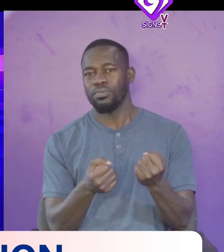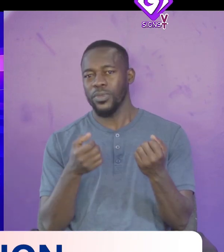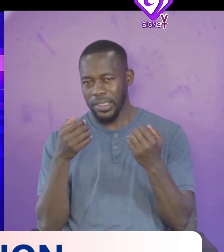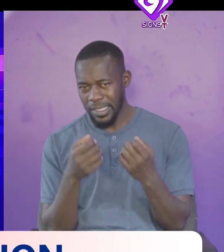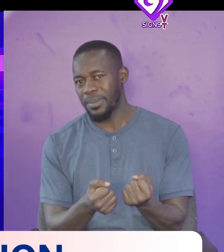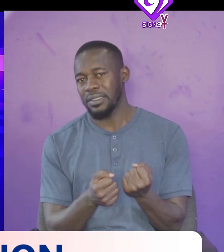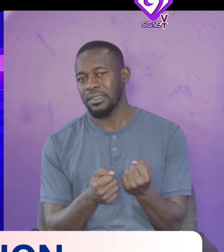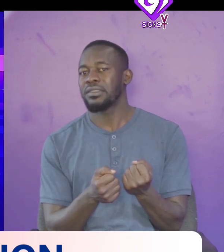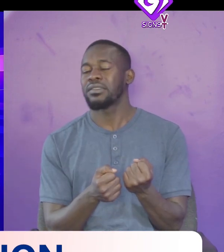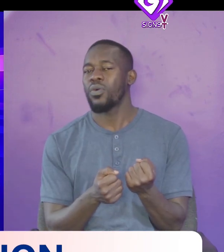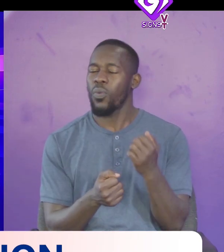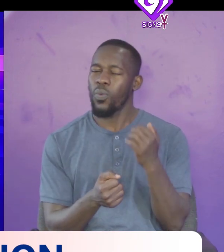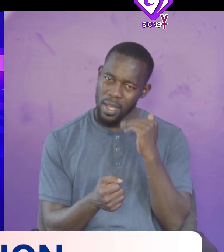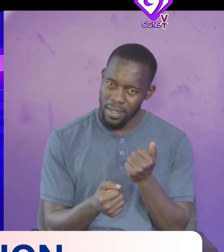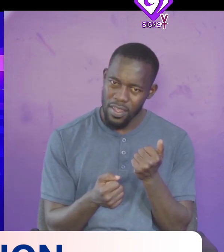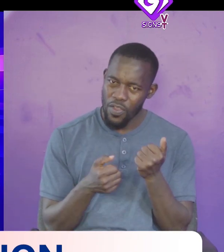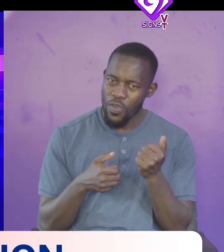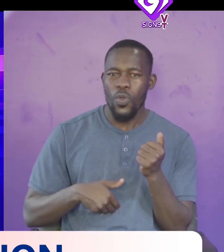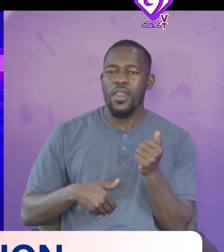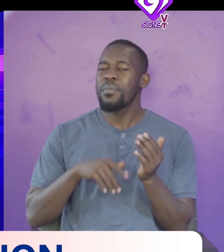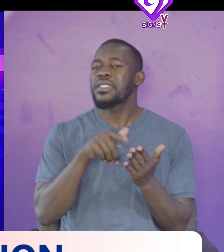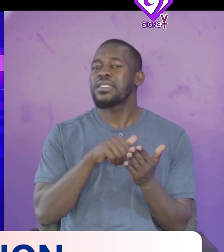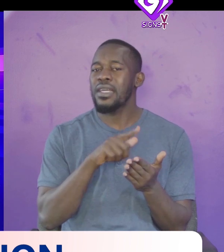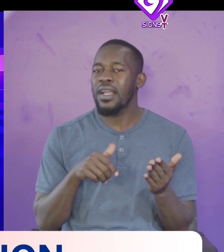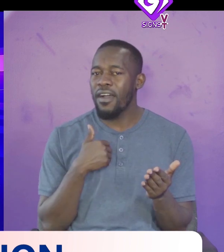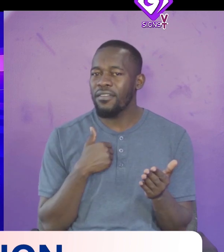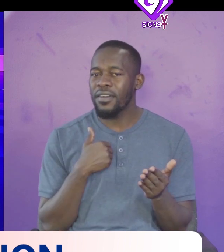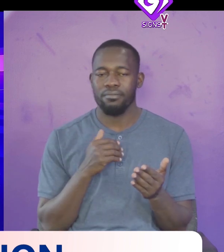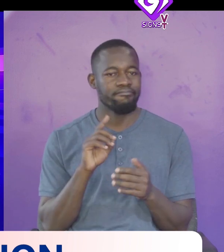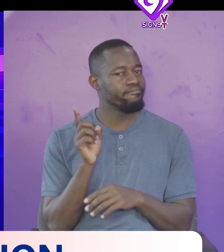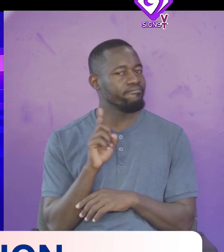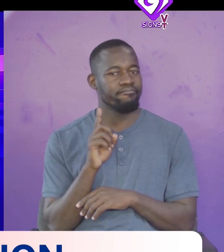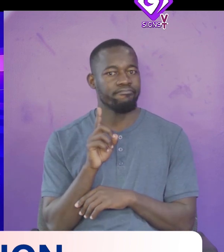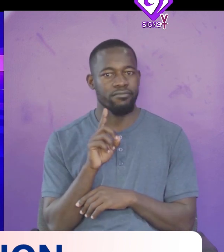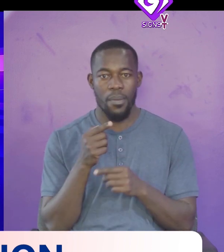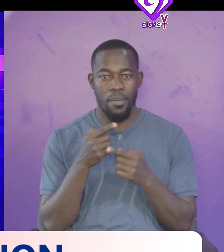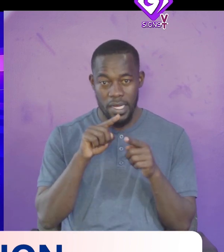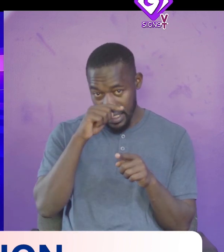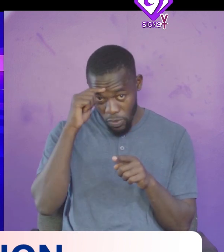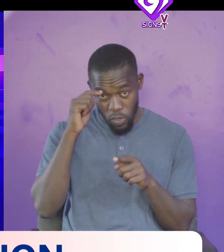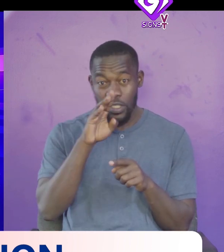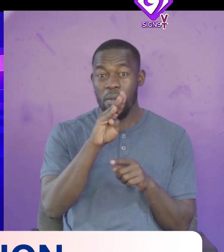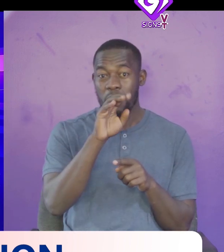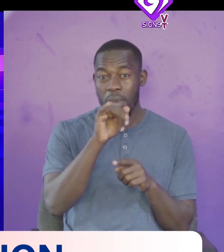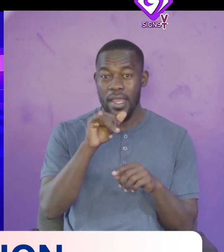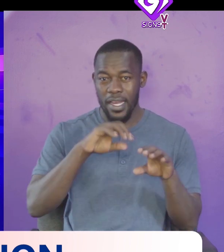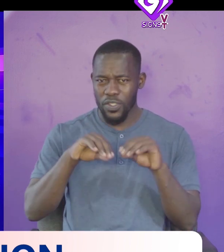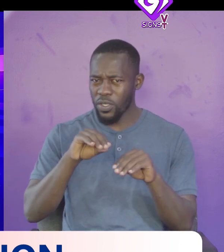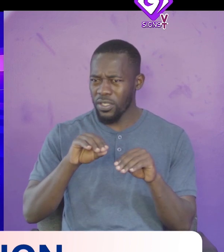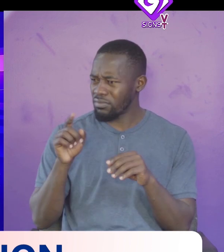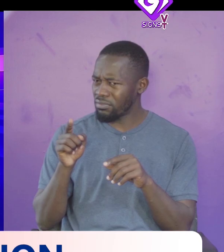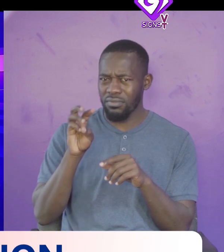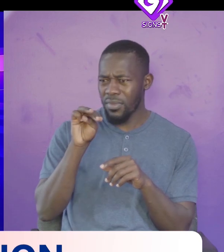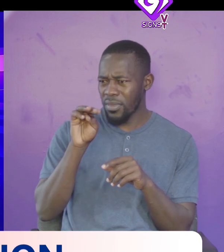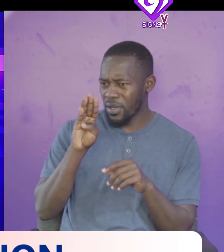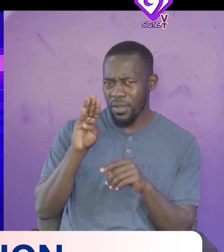not abducted because of anything else. It was because of the by-elections that are happening today. Jonah. These things happening in Bere and... we